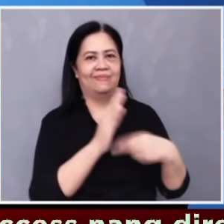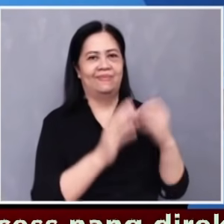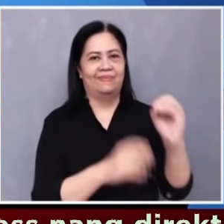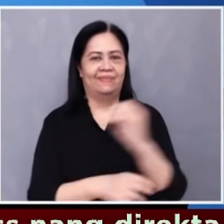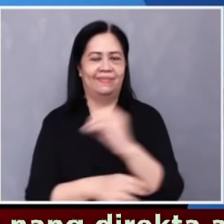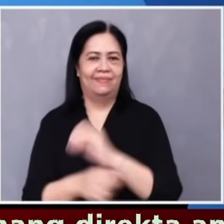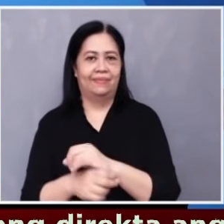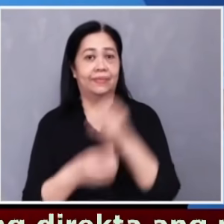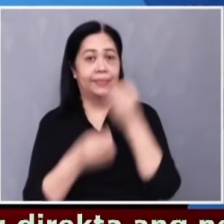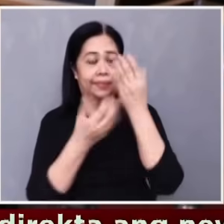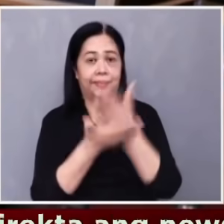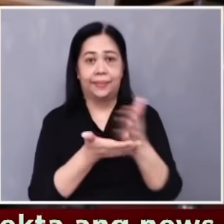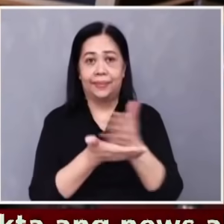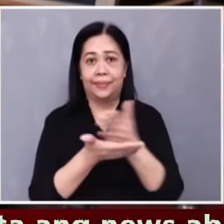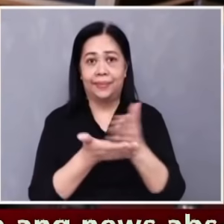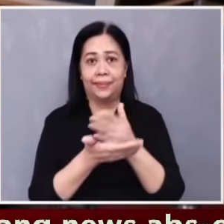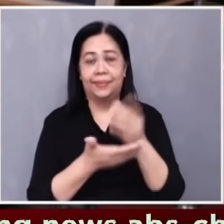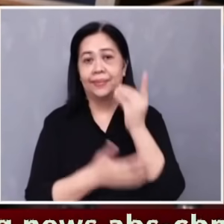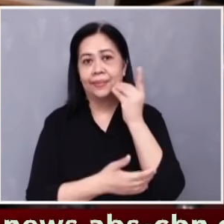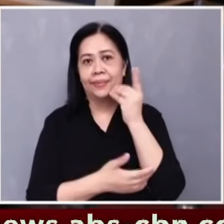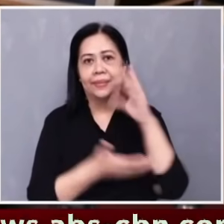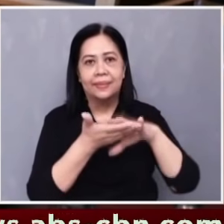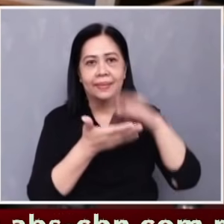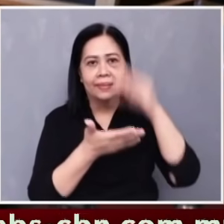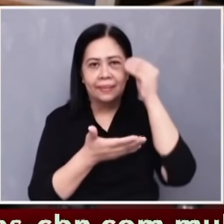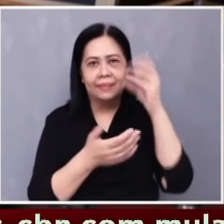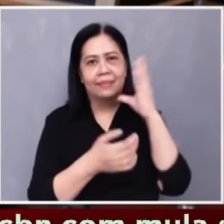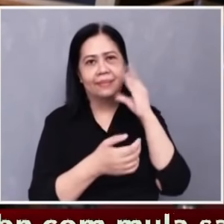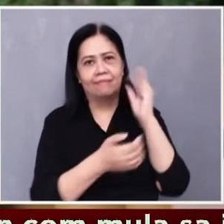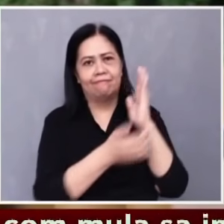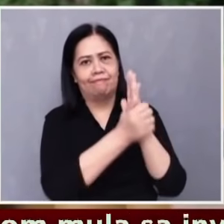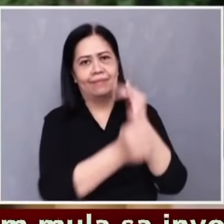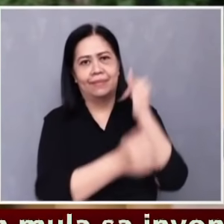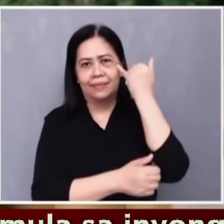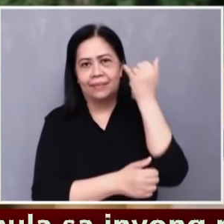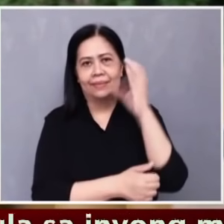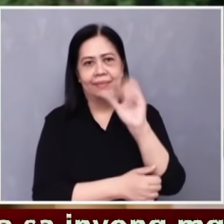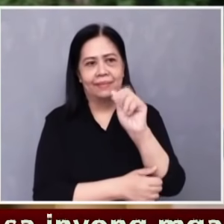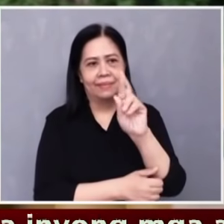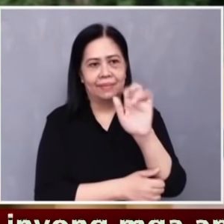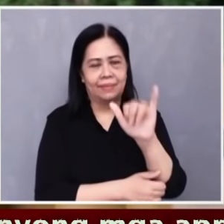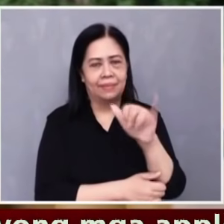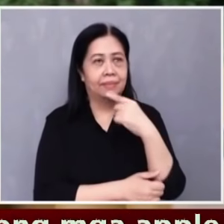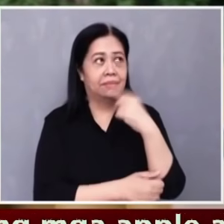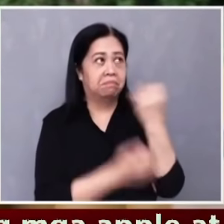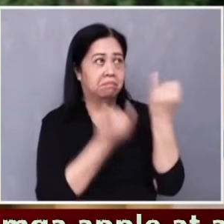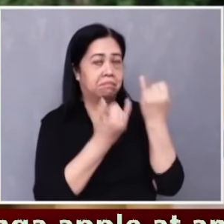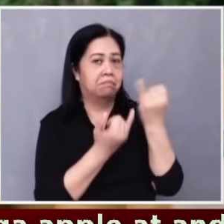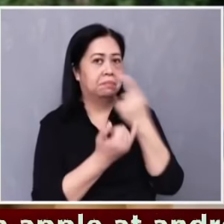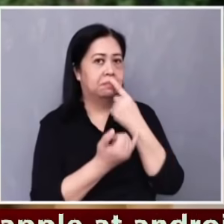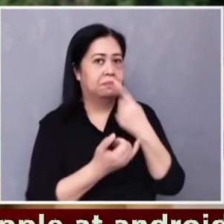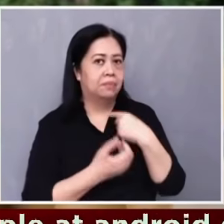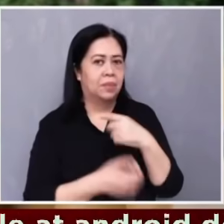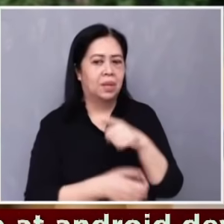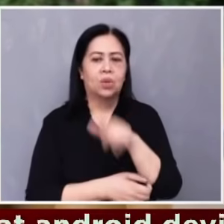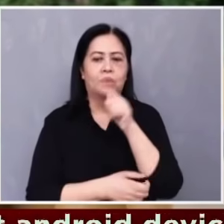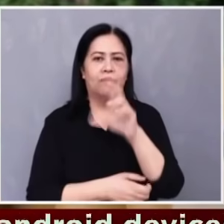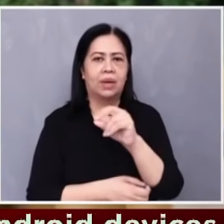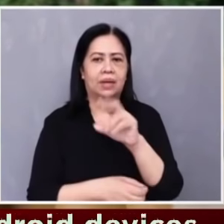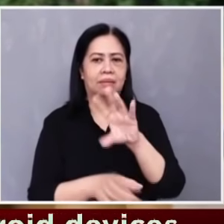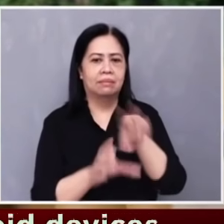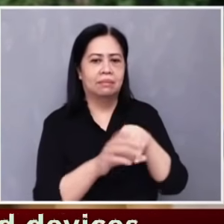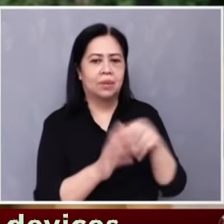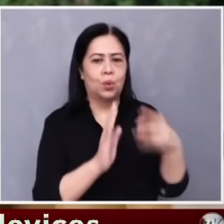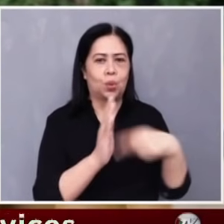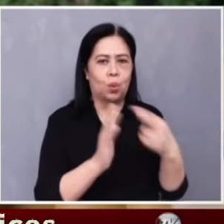Ibinahagi pa ni Daniela ang natutunan sa veteranong aktor na si Jim Carrey. He said that you don't find parts, parts find you